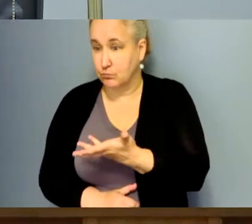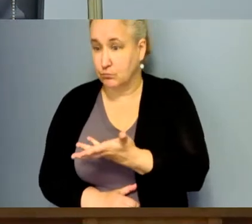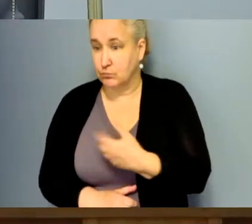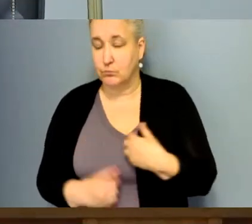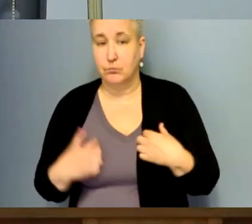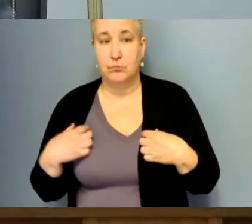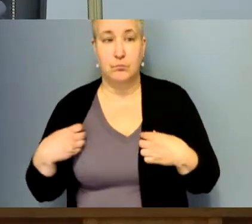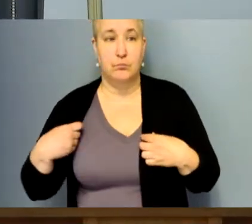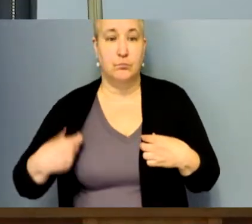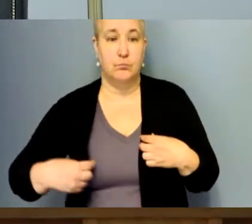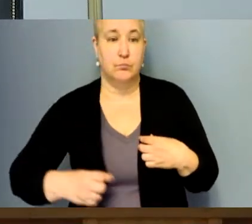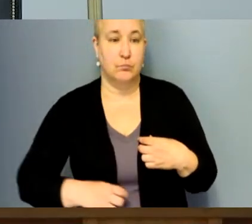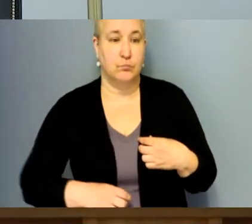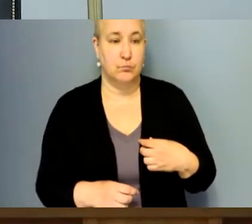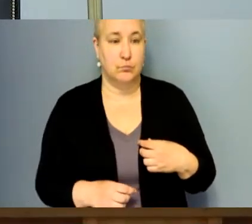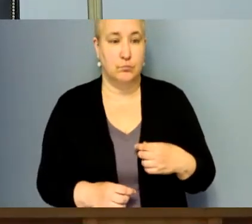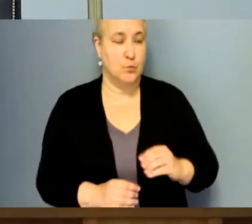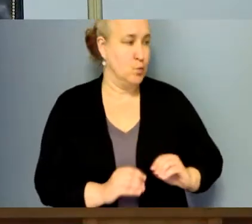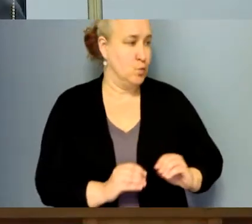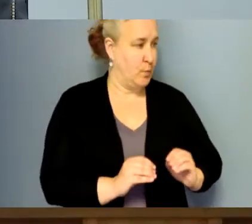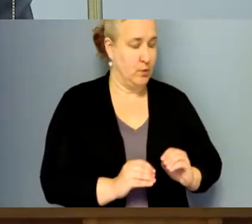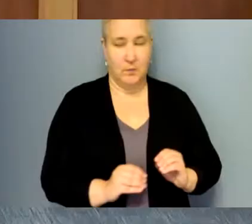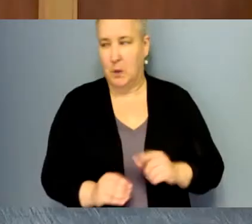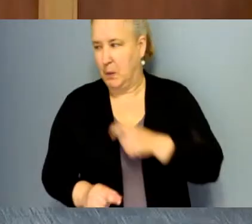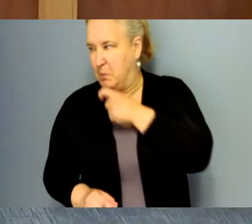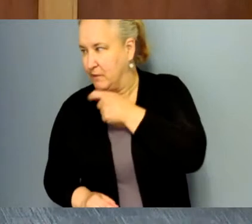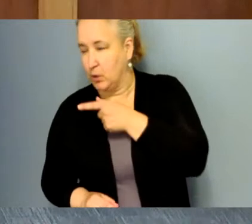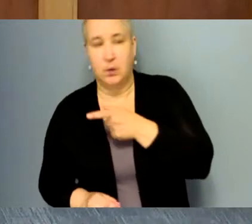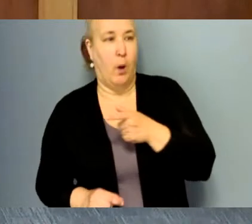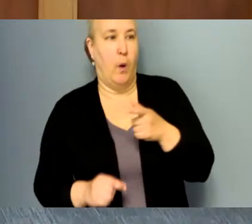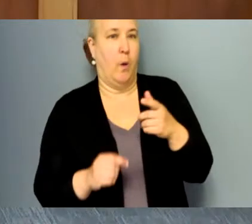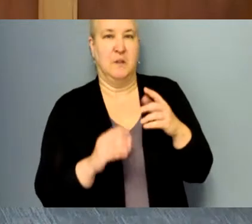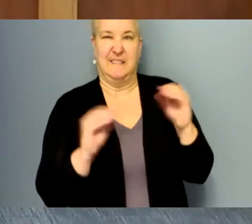There's no more words for me to say. Wait. There's